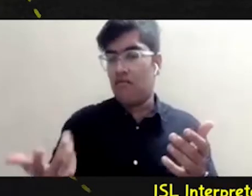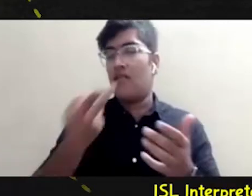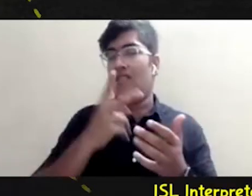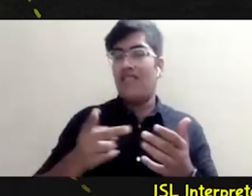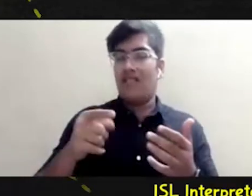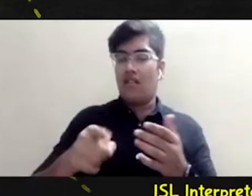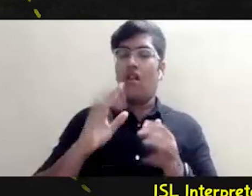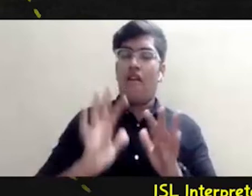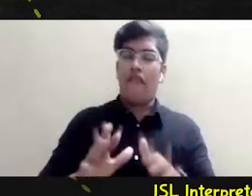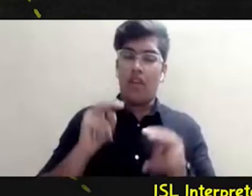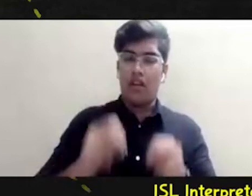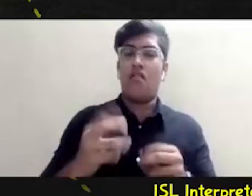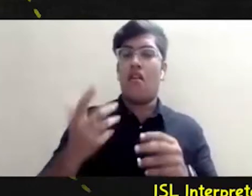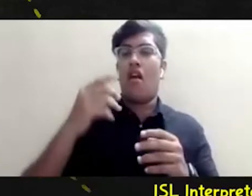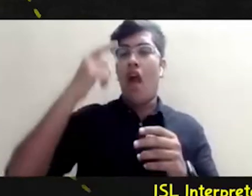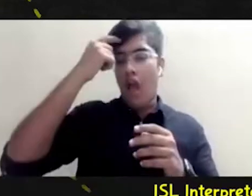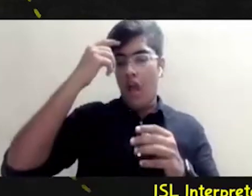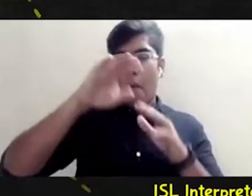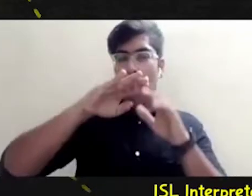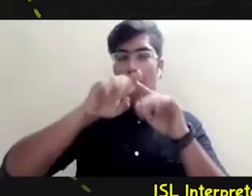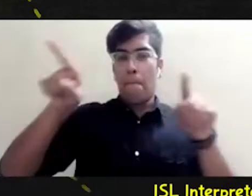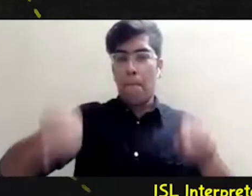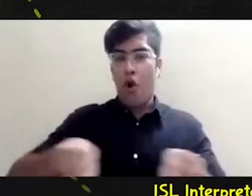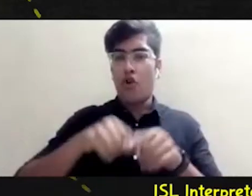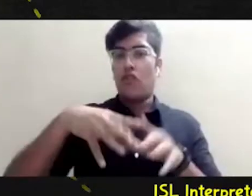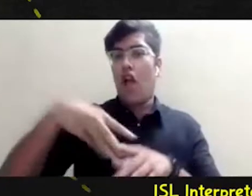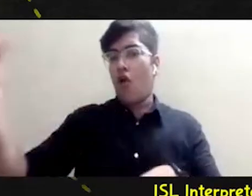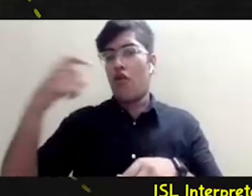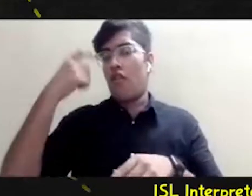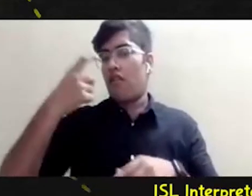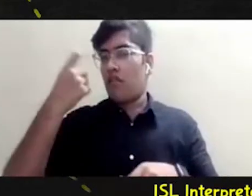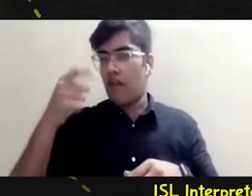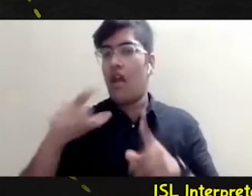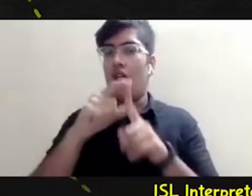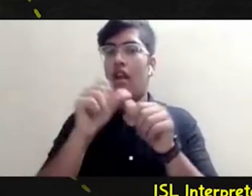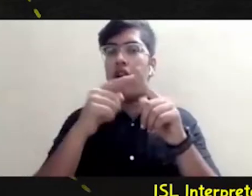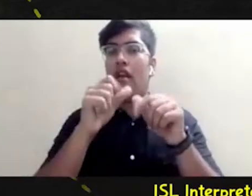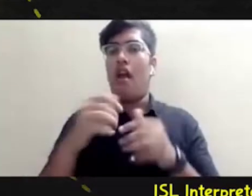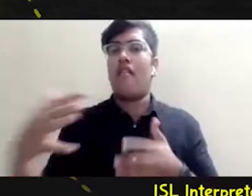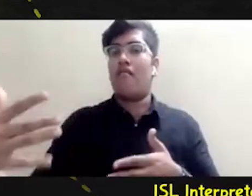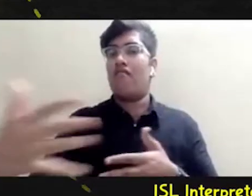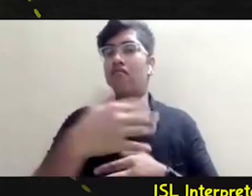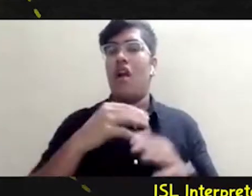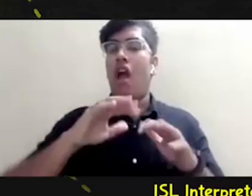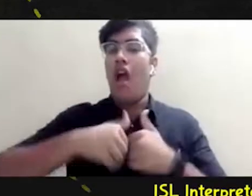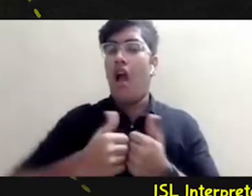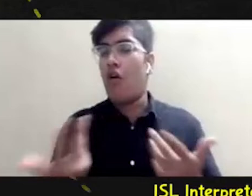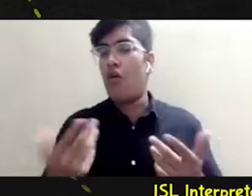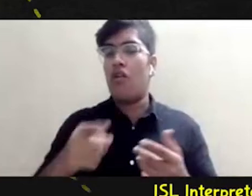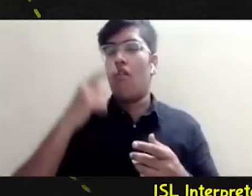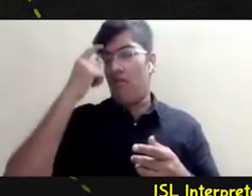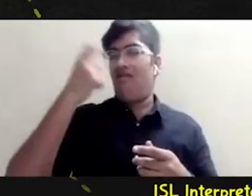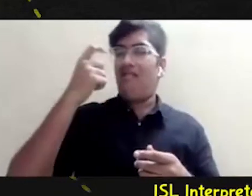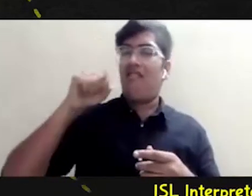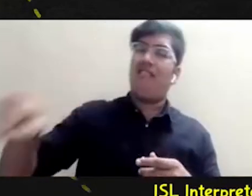of out-of-box thinking to imagine how that data can be collected, rather than just going in the stereotypical